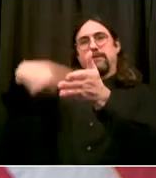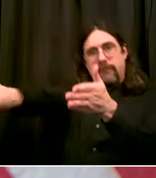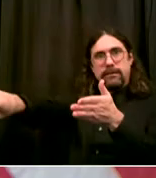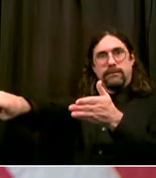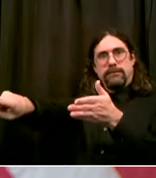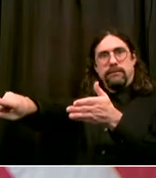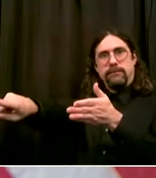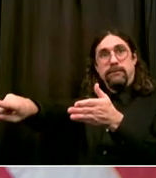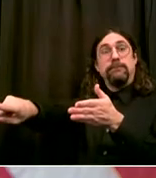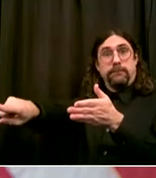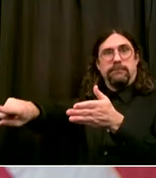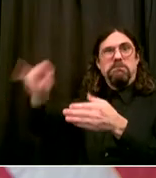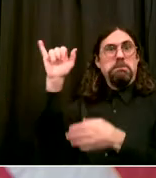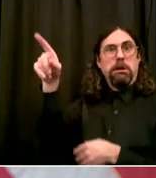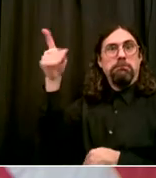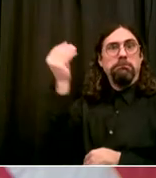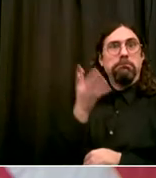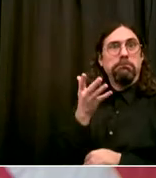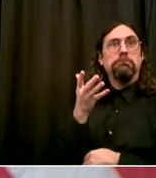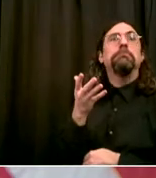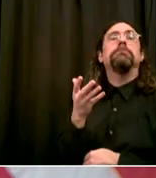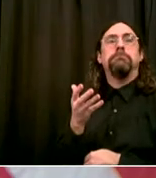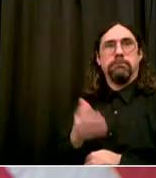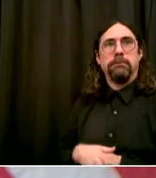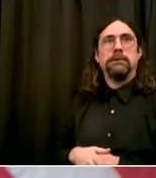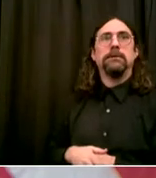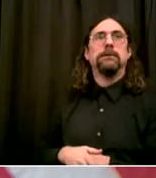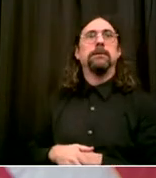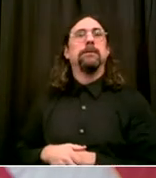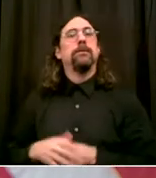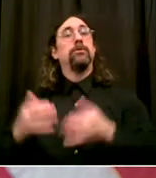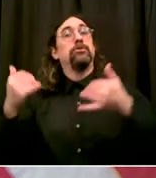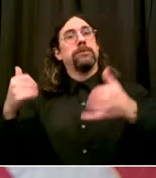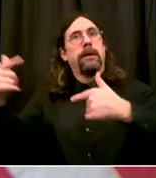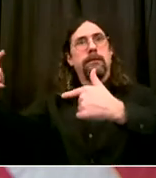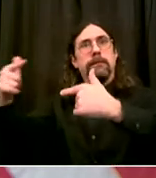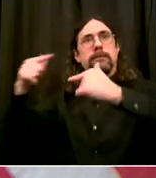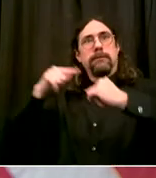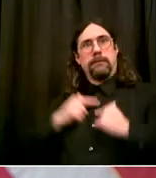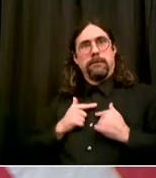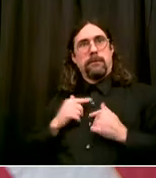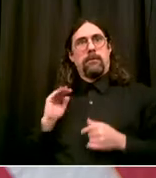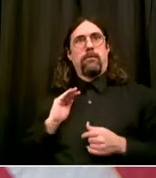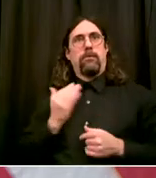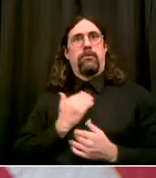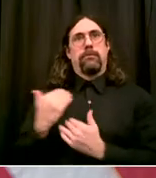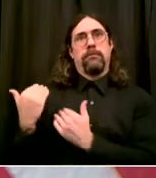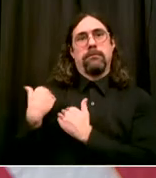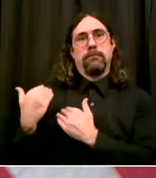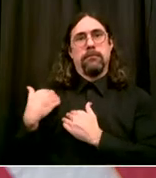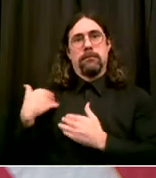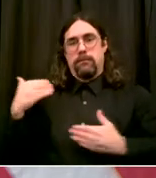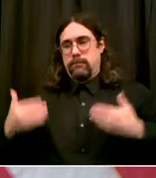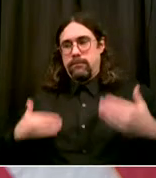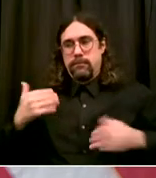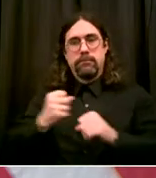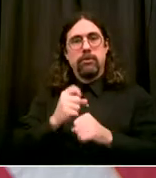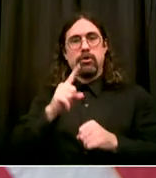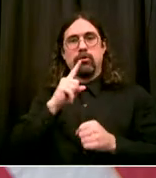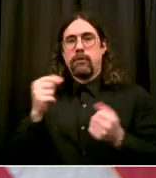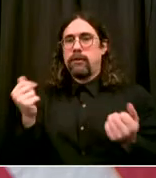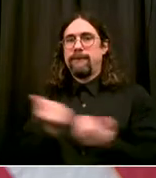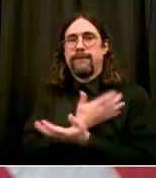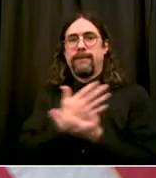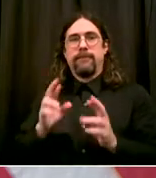vaccine beginning next week as well. That will ramp up to the other categories as they get approved by New